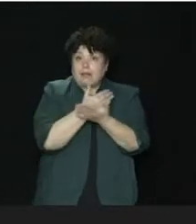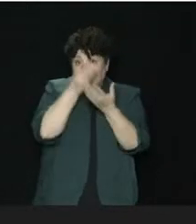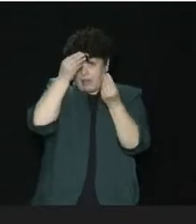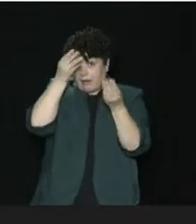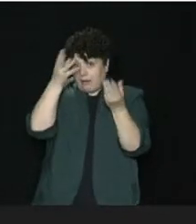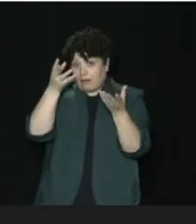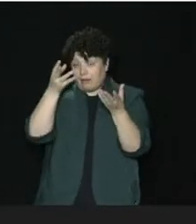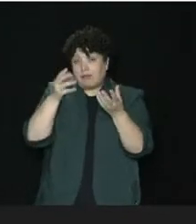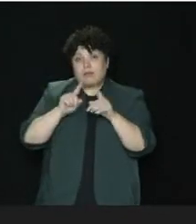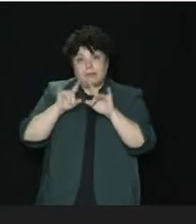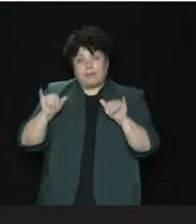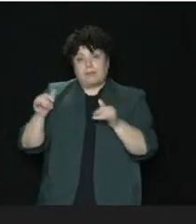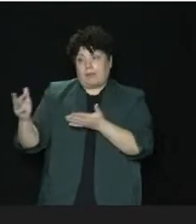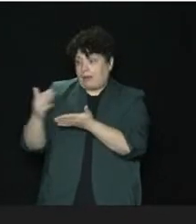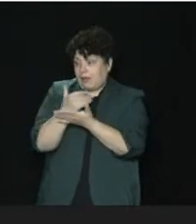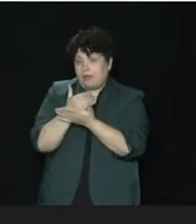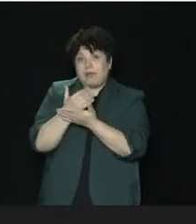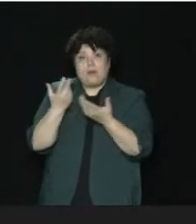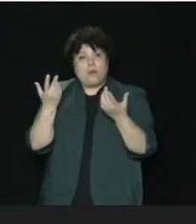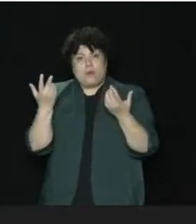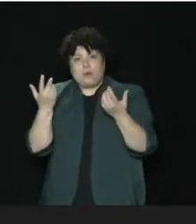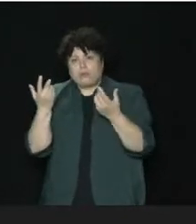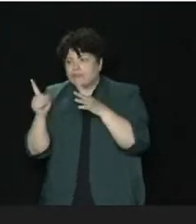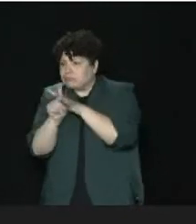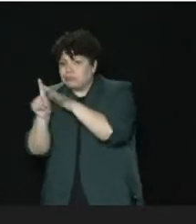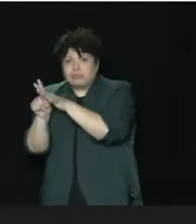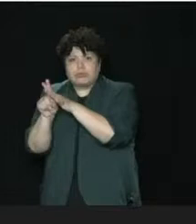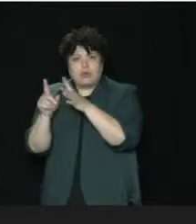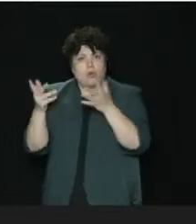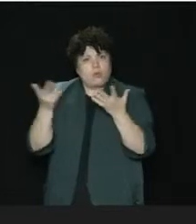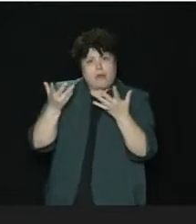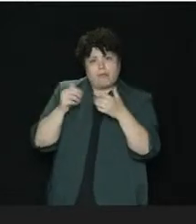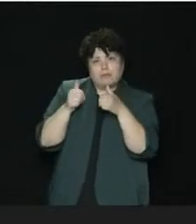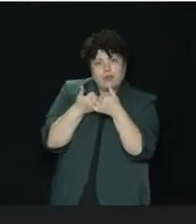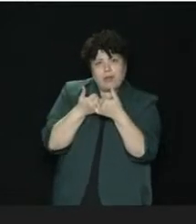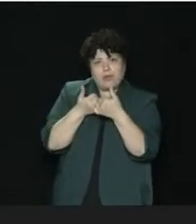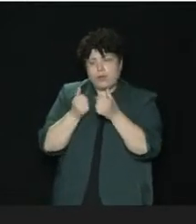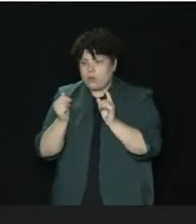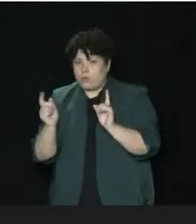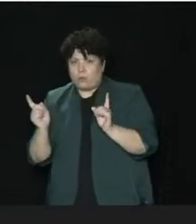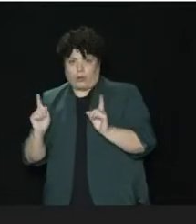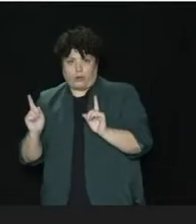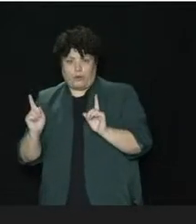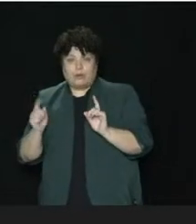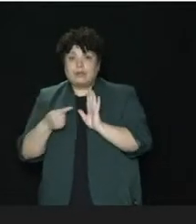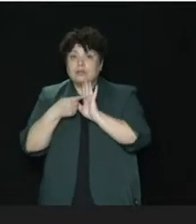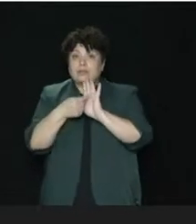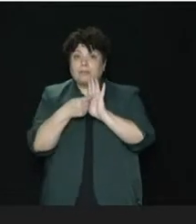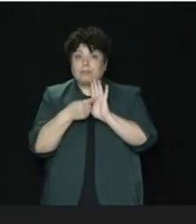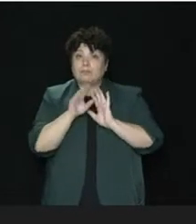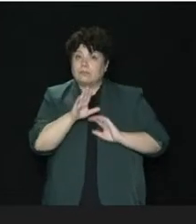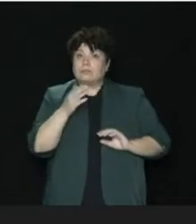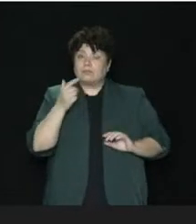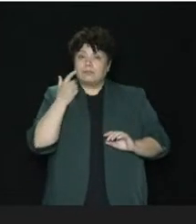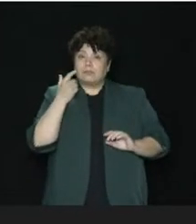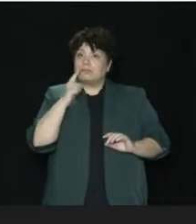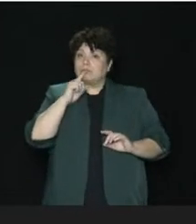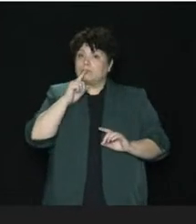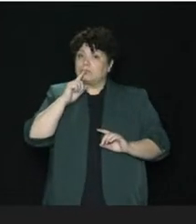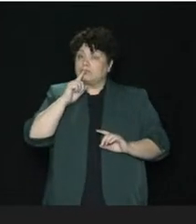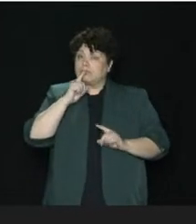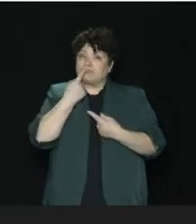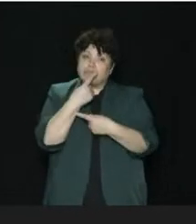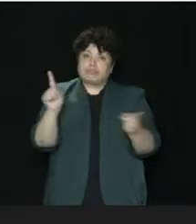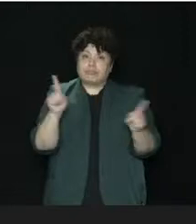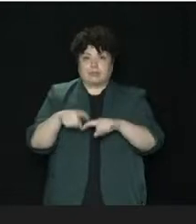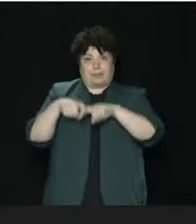better understand what is happening and where the challenges are. For example, what we did with the suspension of flights